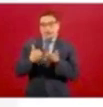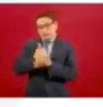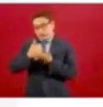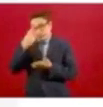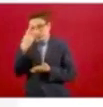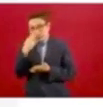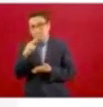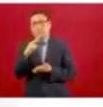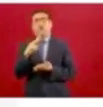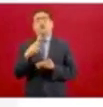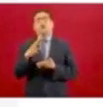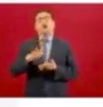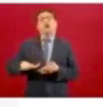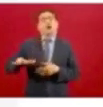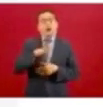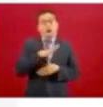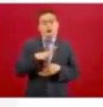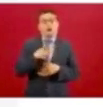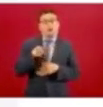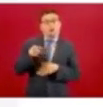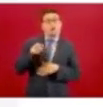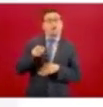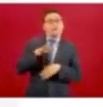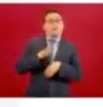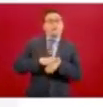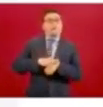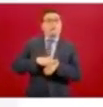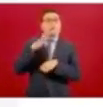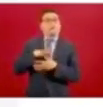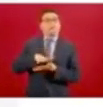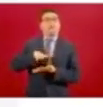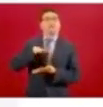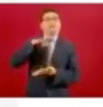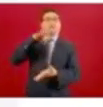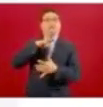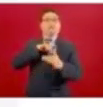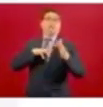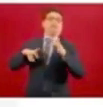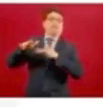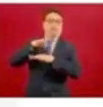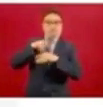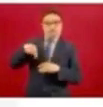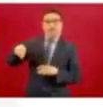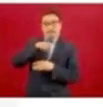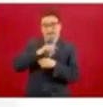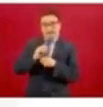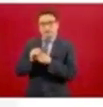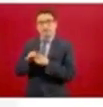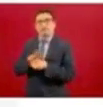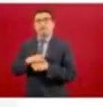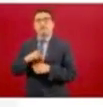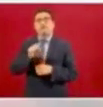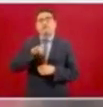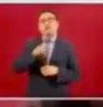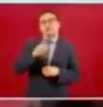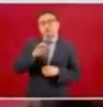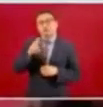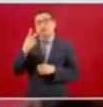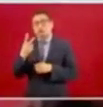within the territory. So for example, we can see that the Valley of Mexico